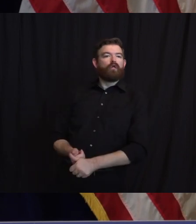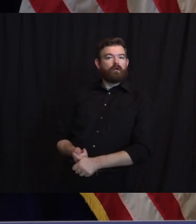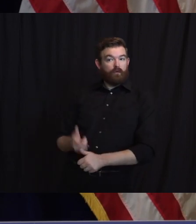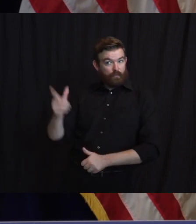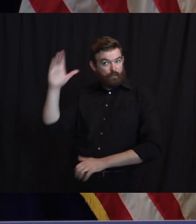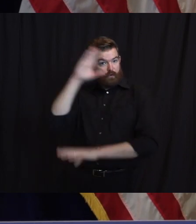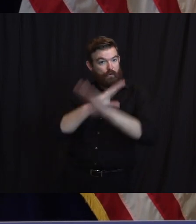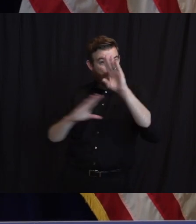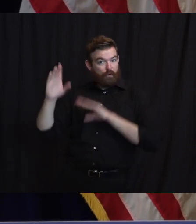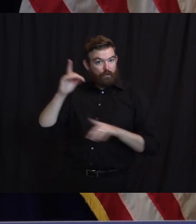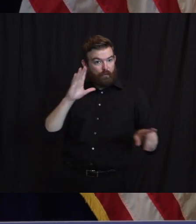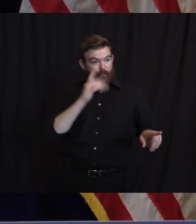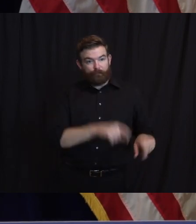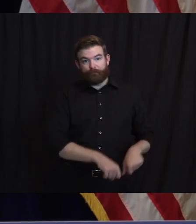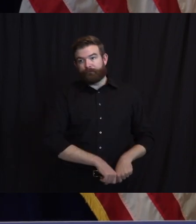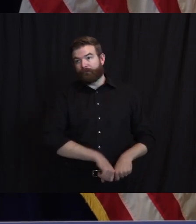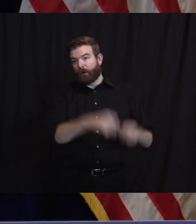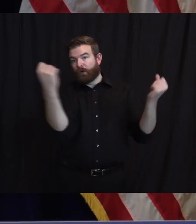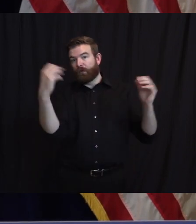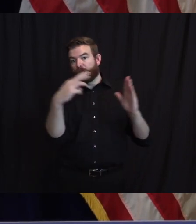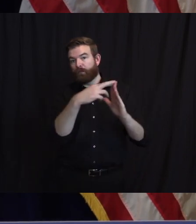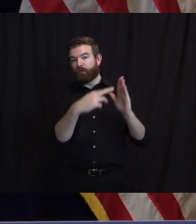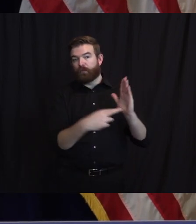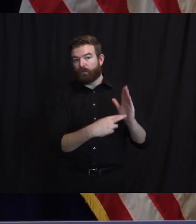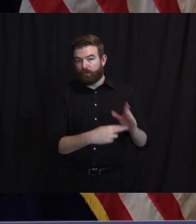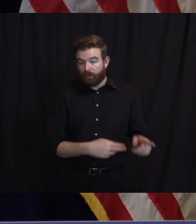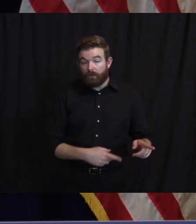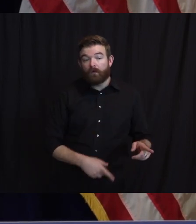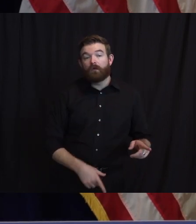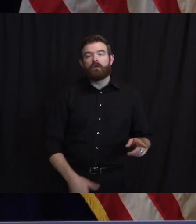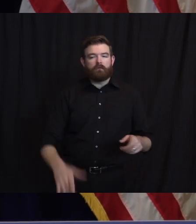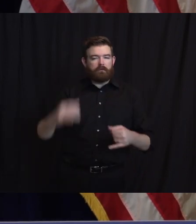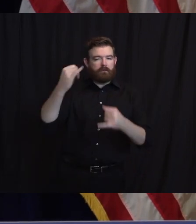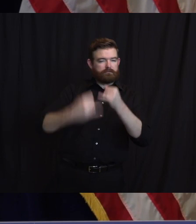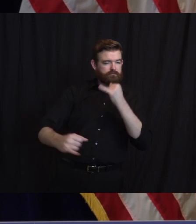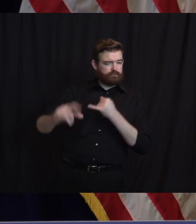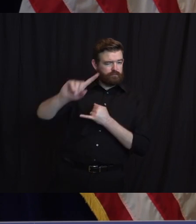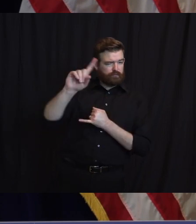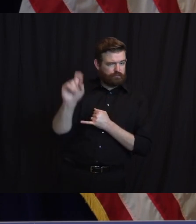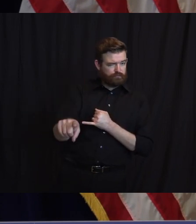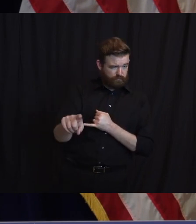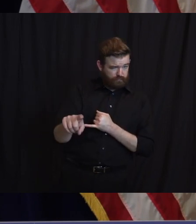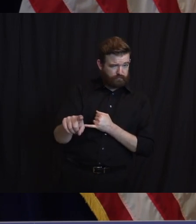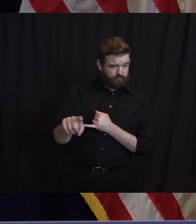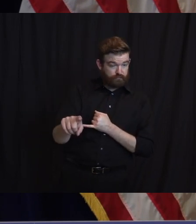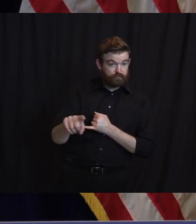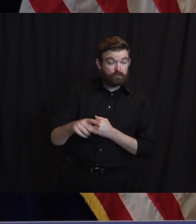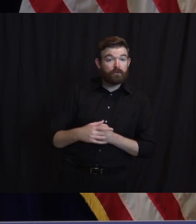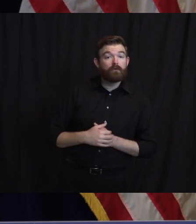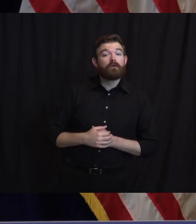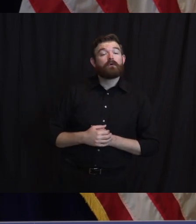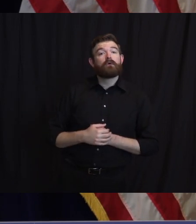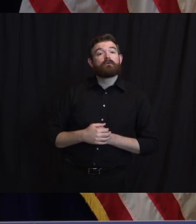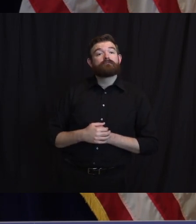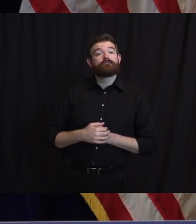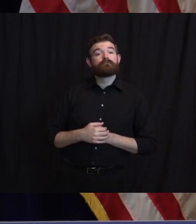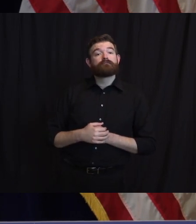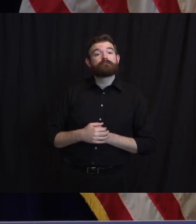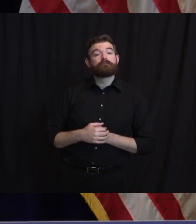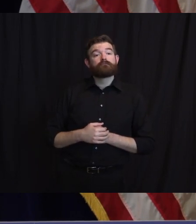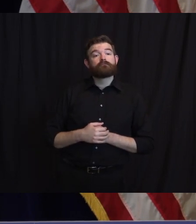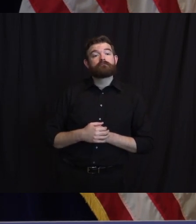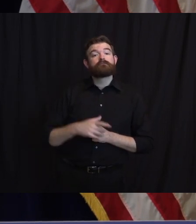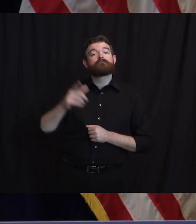it at all? And last one, if I may, the Department of Ed's guidance on the commencement ceremonies that Brett